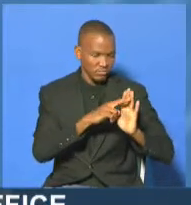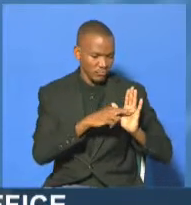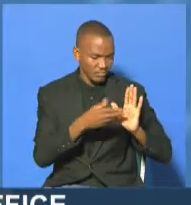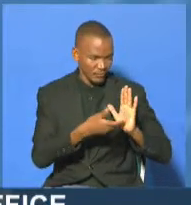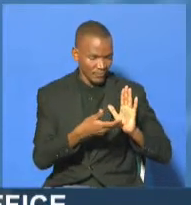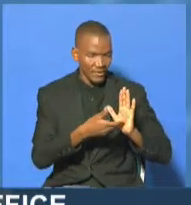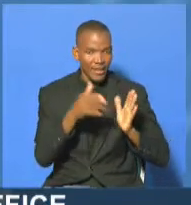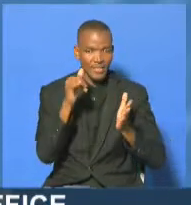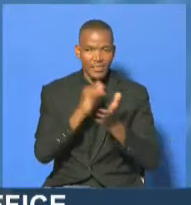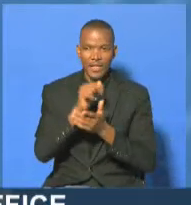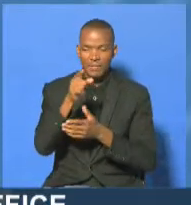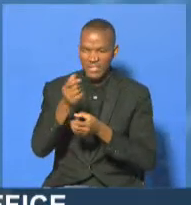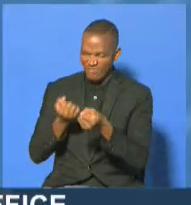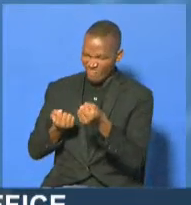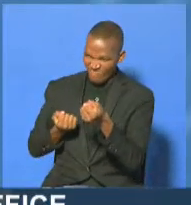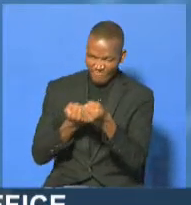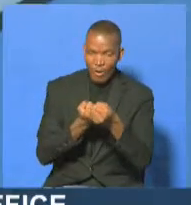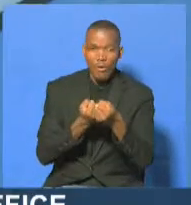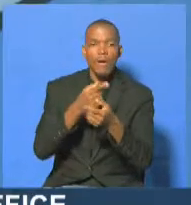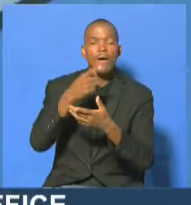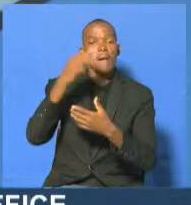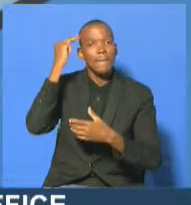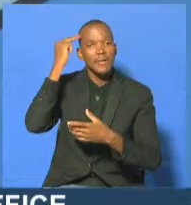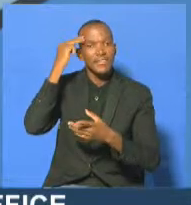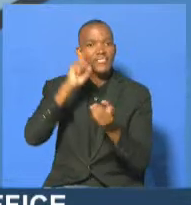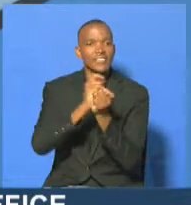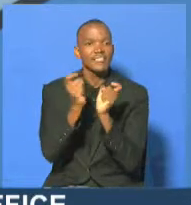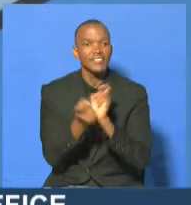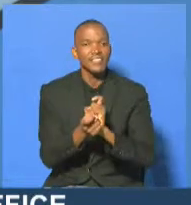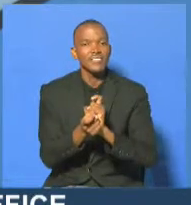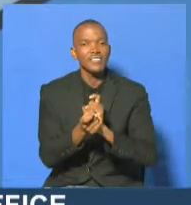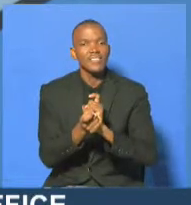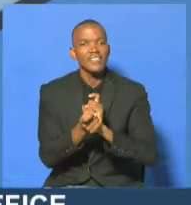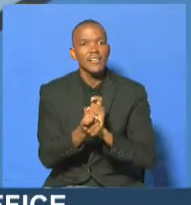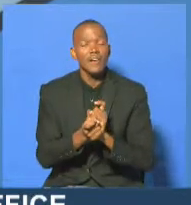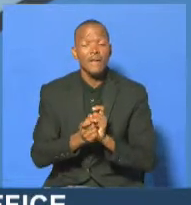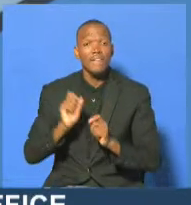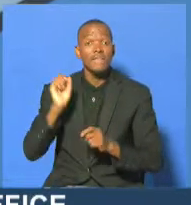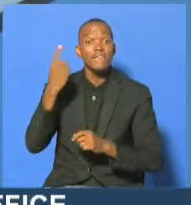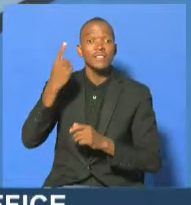that underpin mindset change.